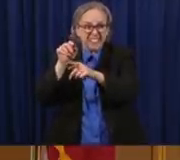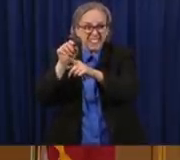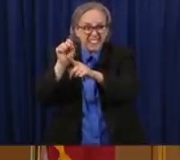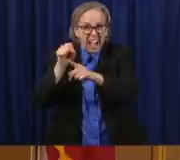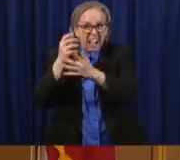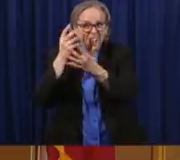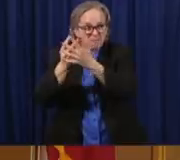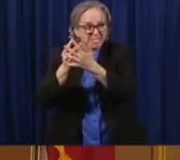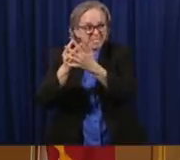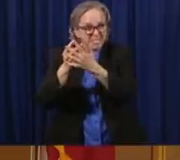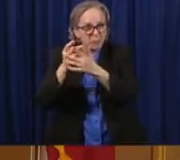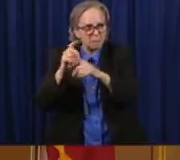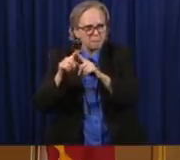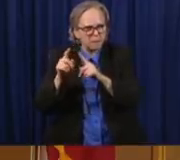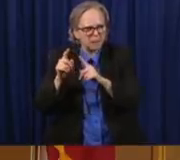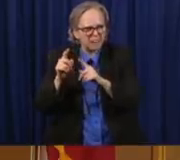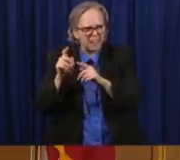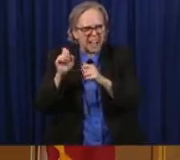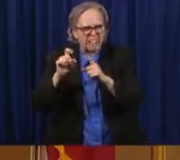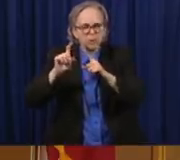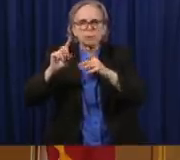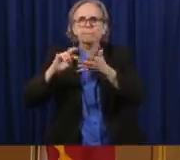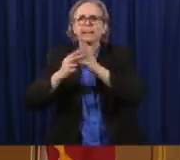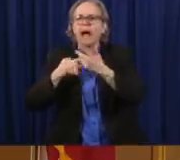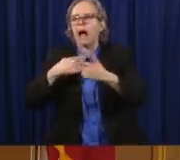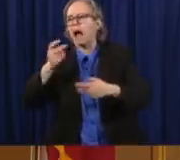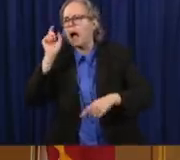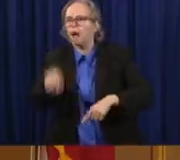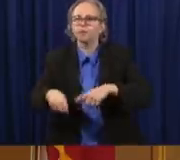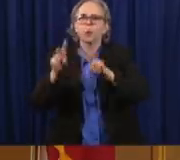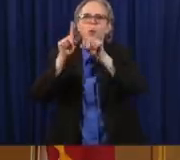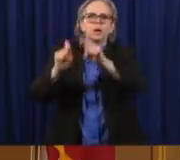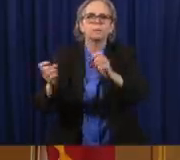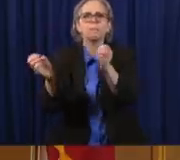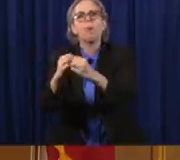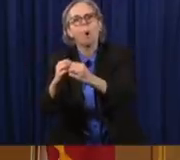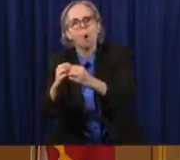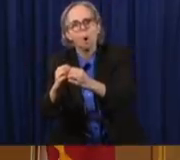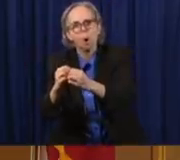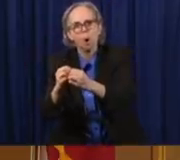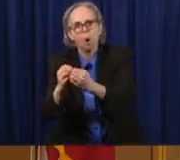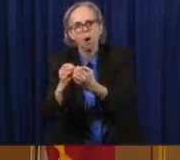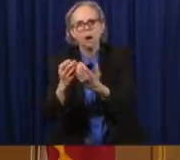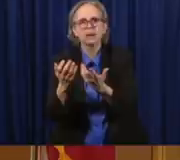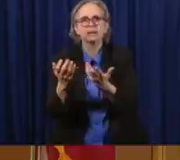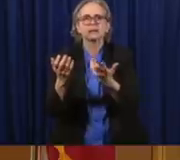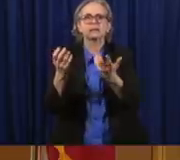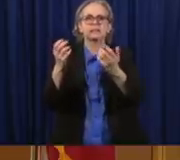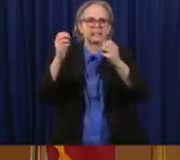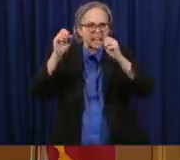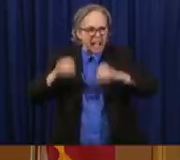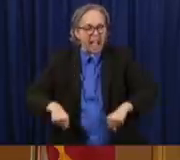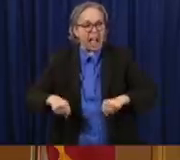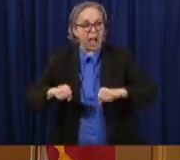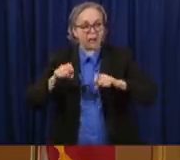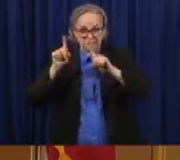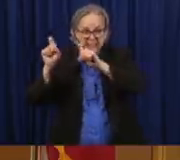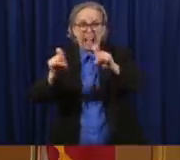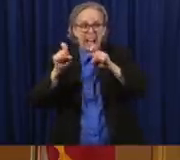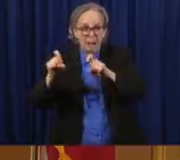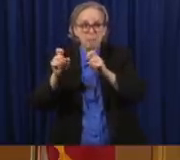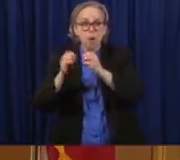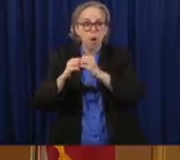also a function that we're testing. And they're starting to testing, they're going to test everybody, but they started through the people that are most